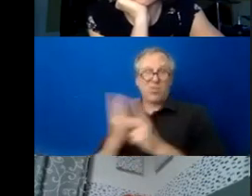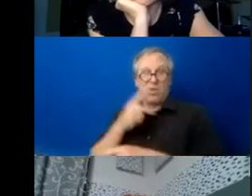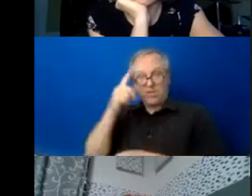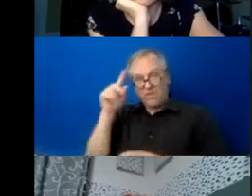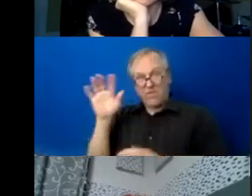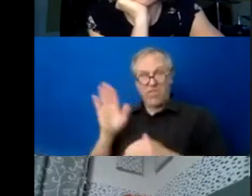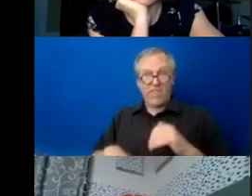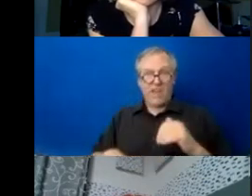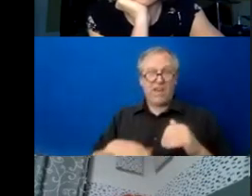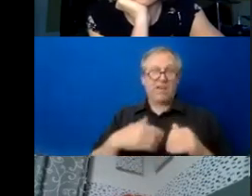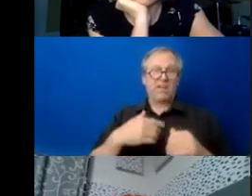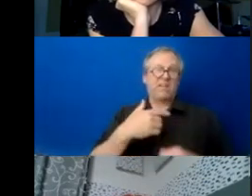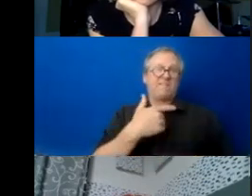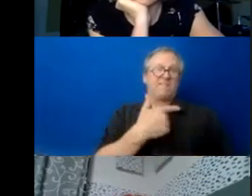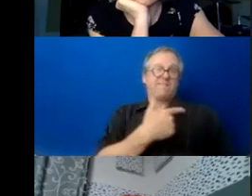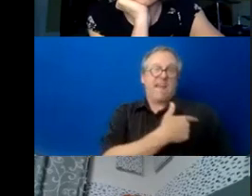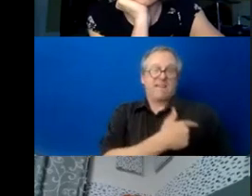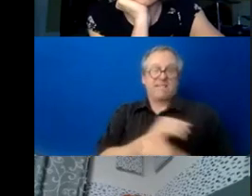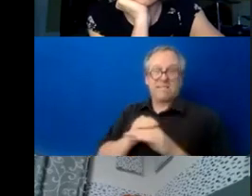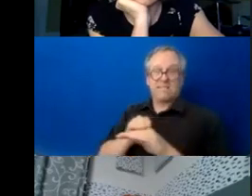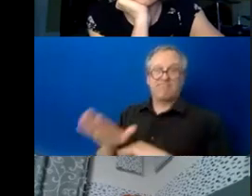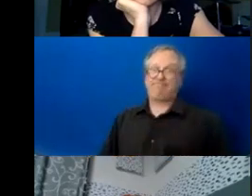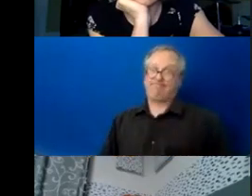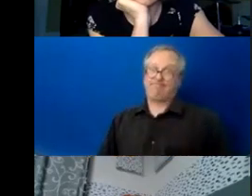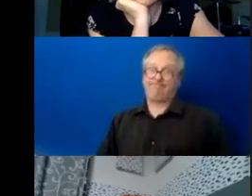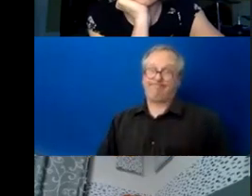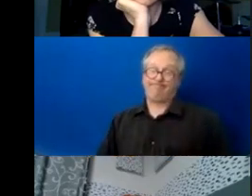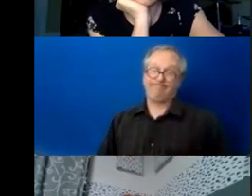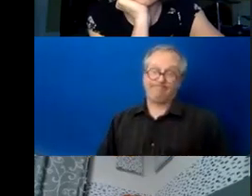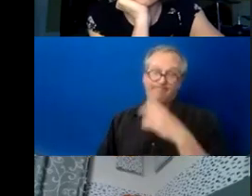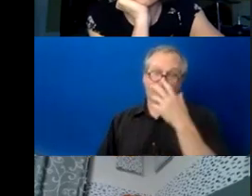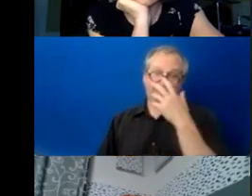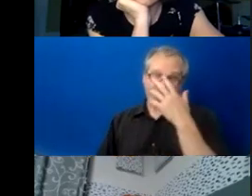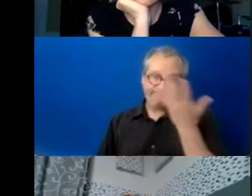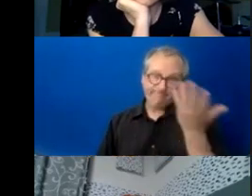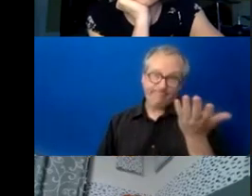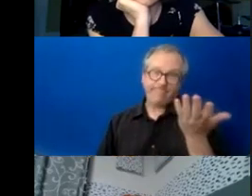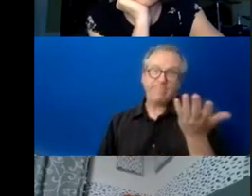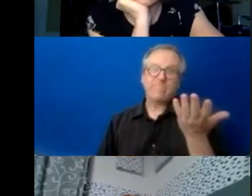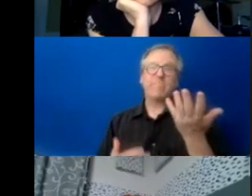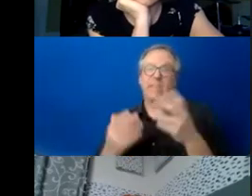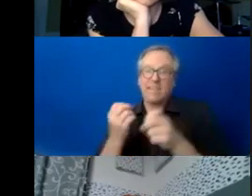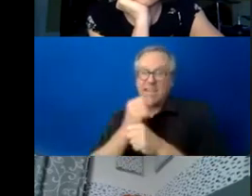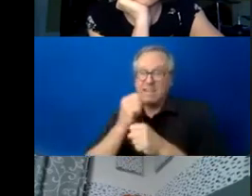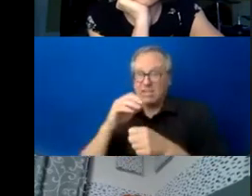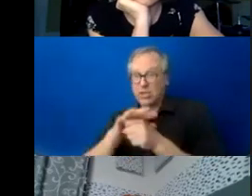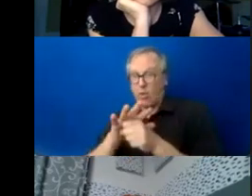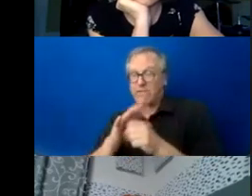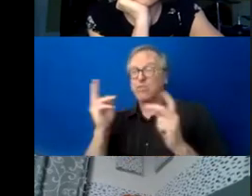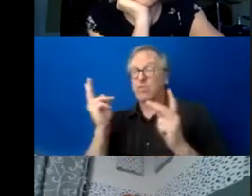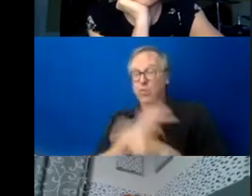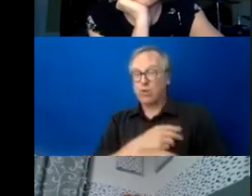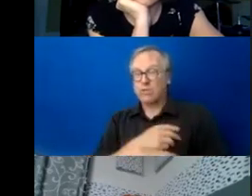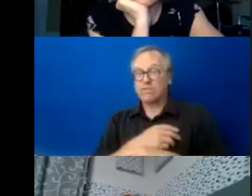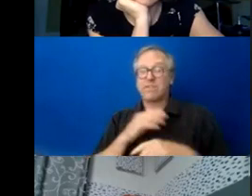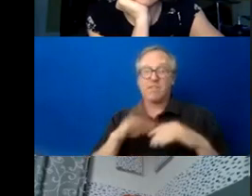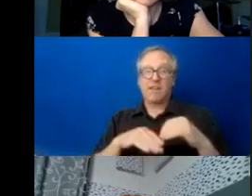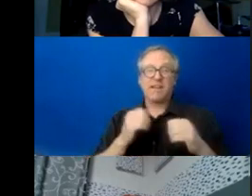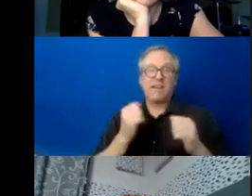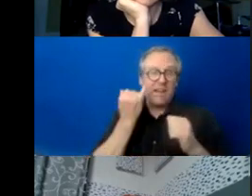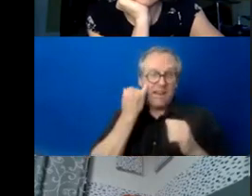conditions than effects from the vaccine and what we know about the vaccine at this point in time. We know that the spike protein that is